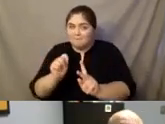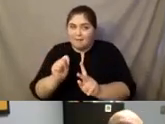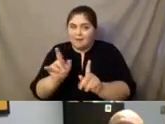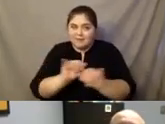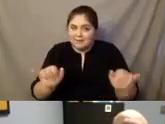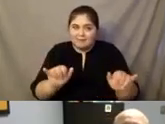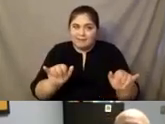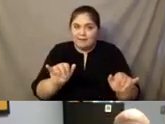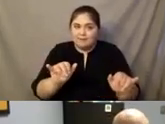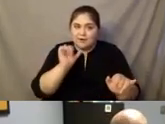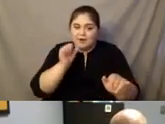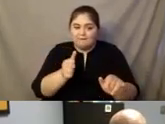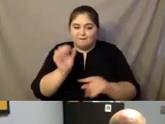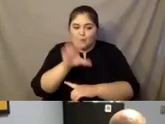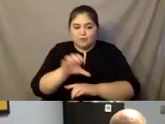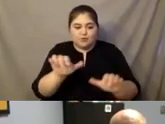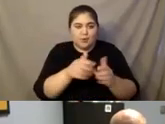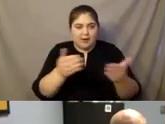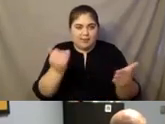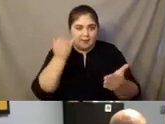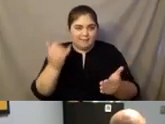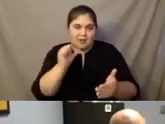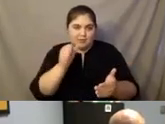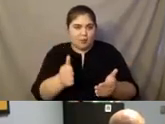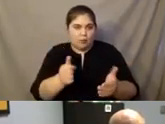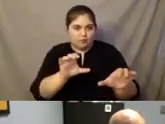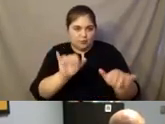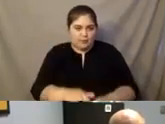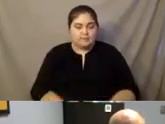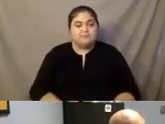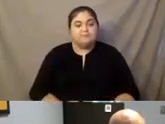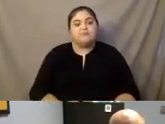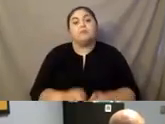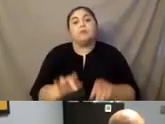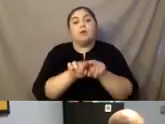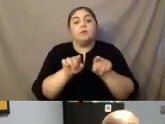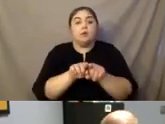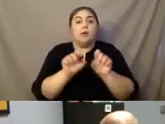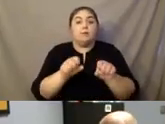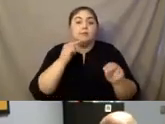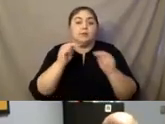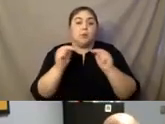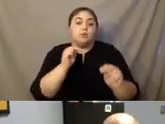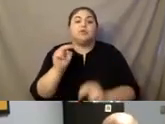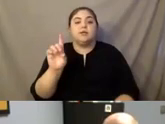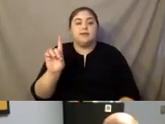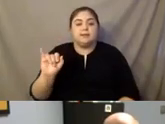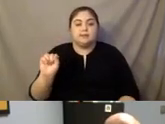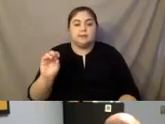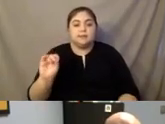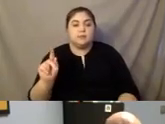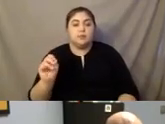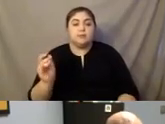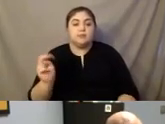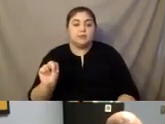don't comply. And then last but not least, even if we have managed to actually negotiate a disposition, the lower courts are